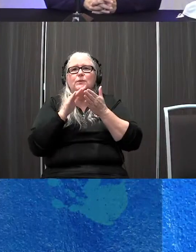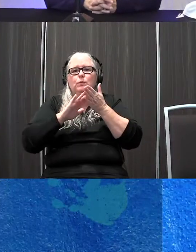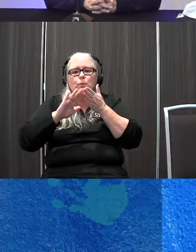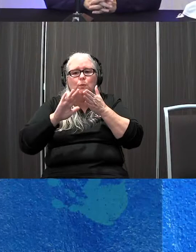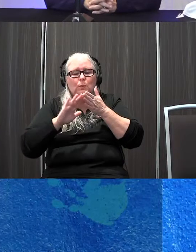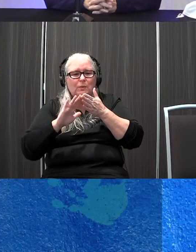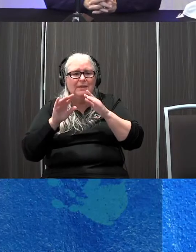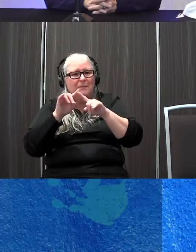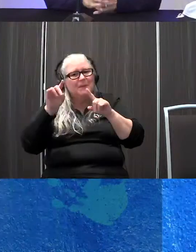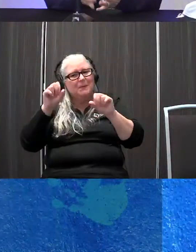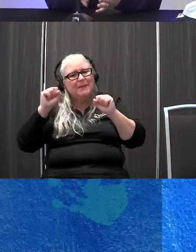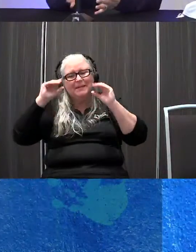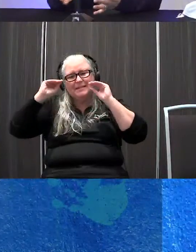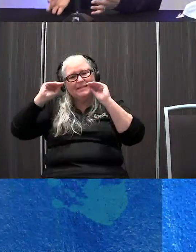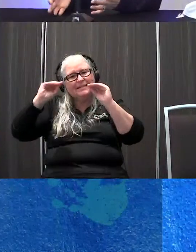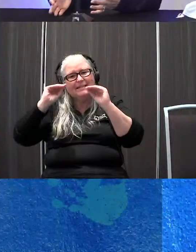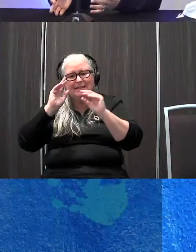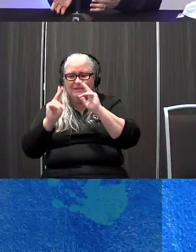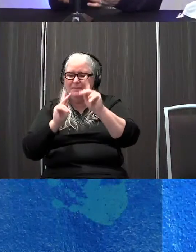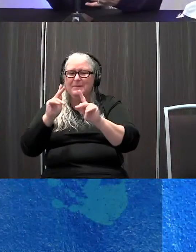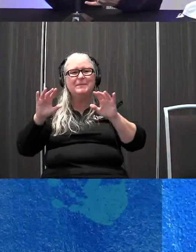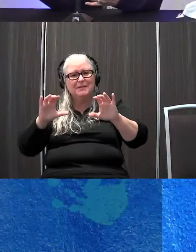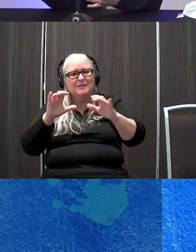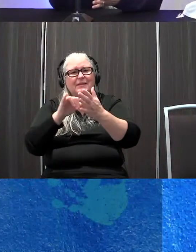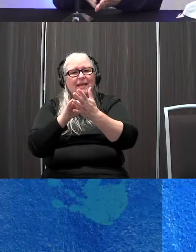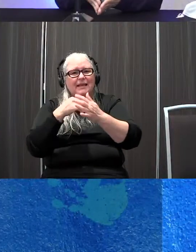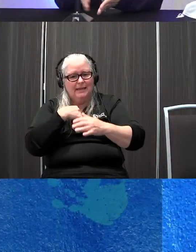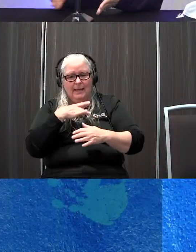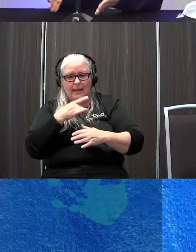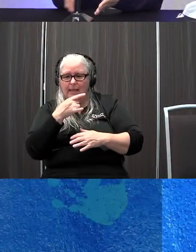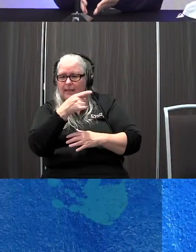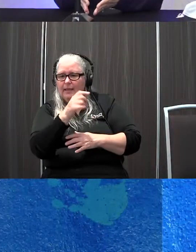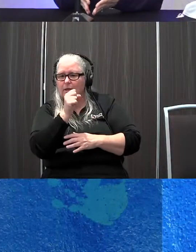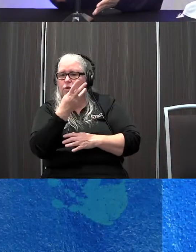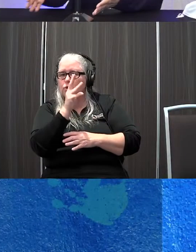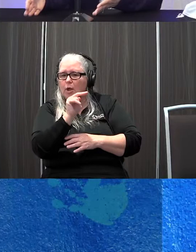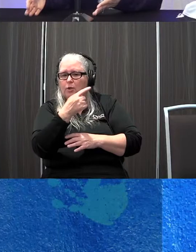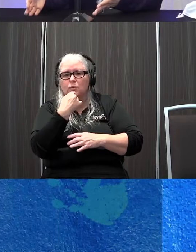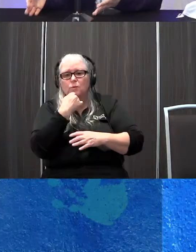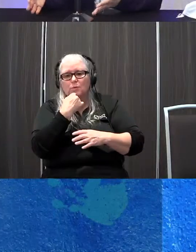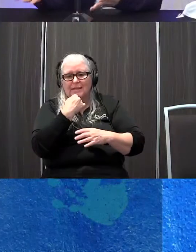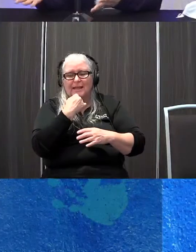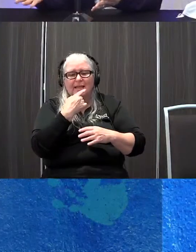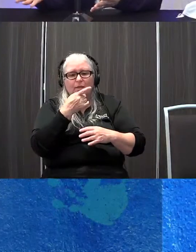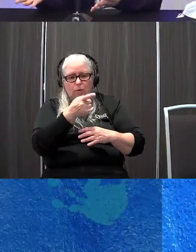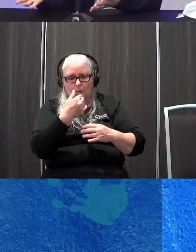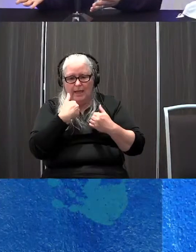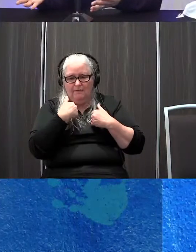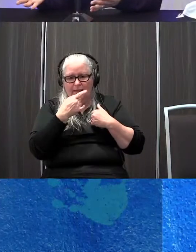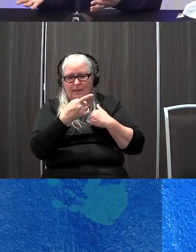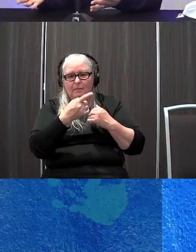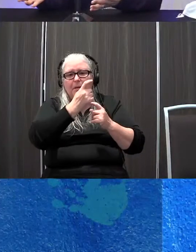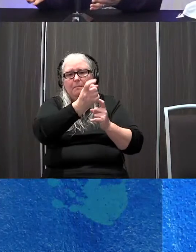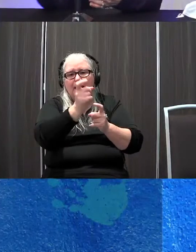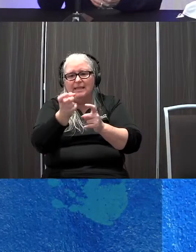could teach people to do that. And then another important piece, and I like, Sean, that you brought up the story too about, I think you were having him pass something out at a